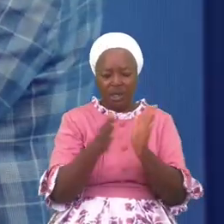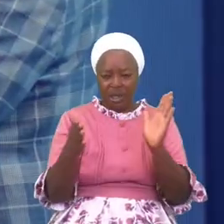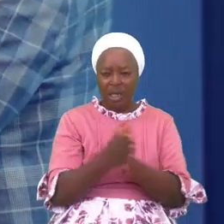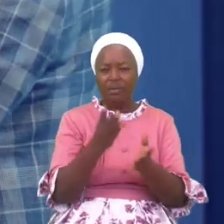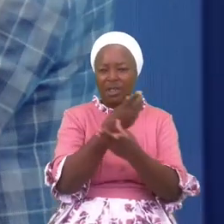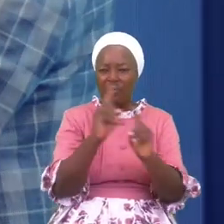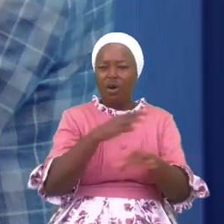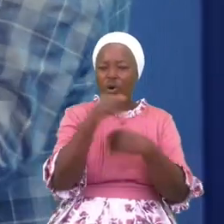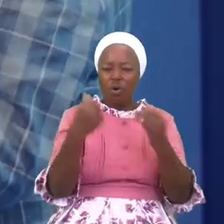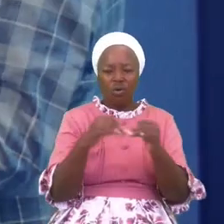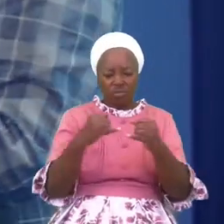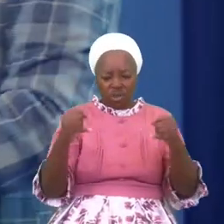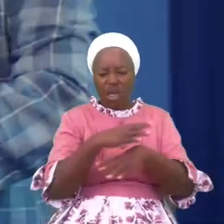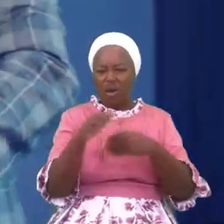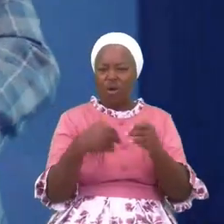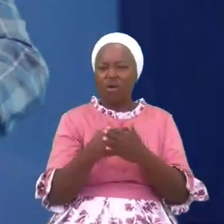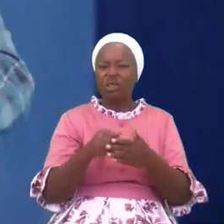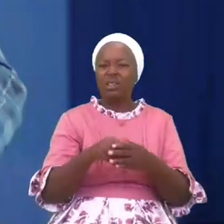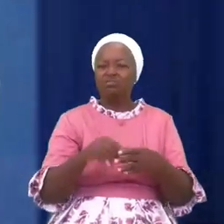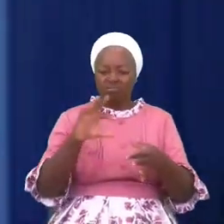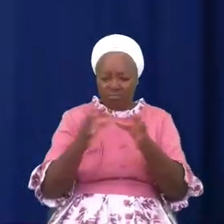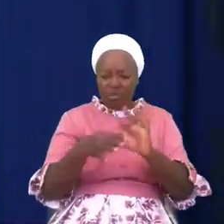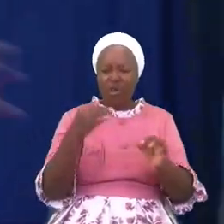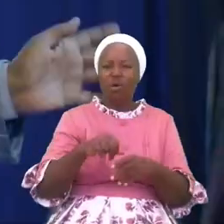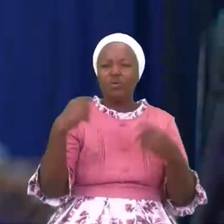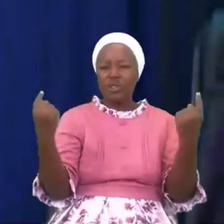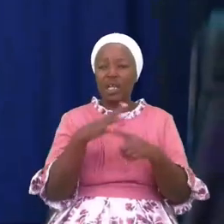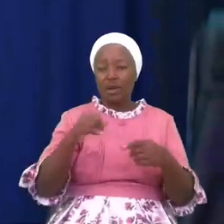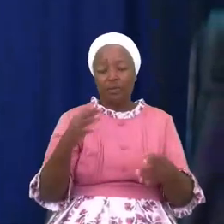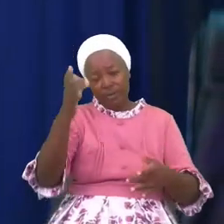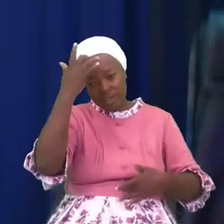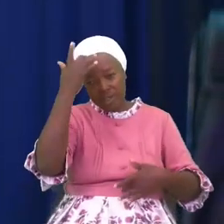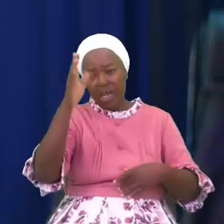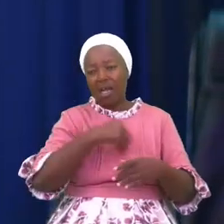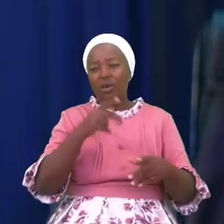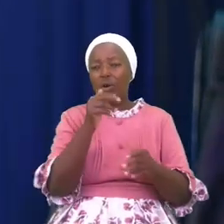of sickness and of satanic attack, everything broken